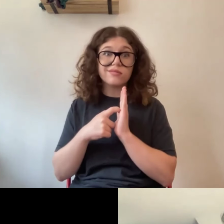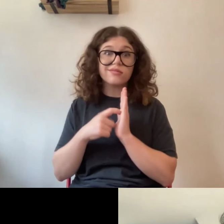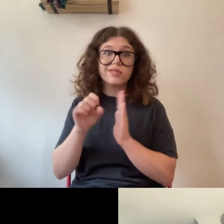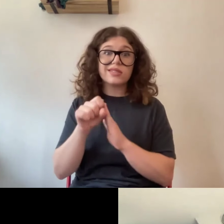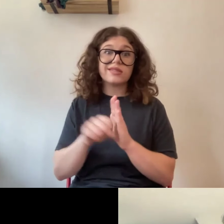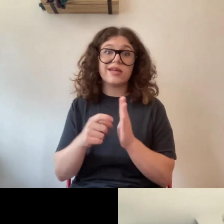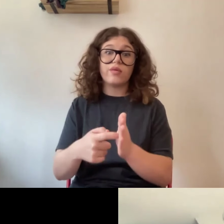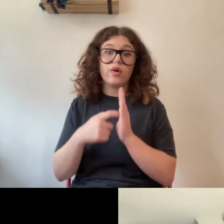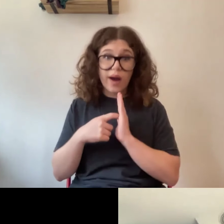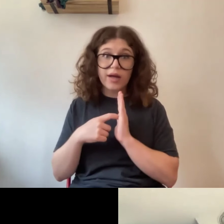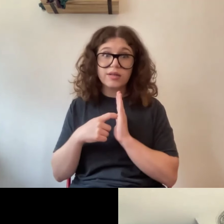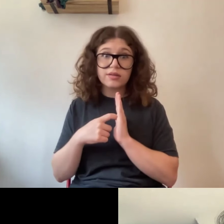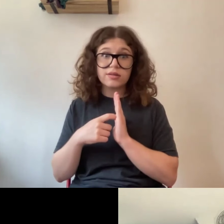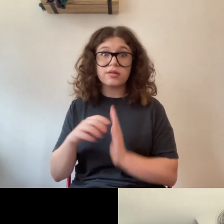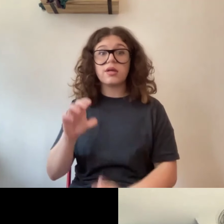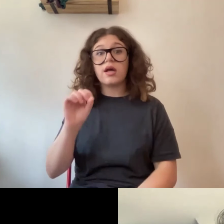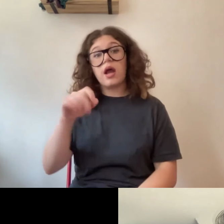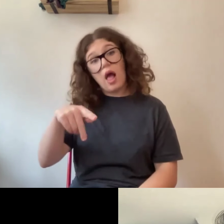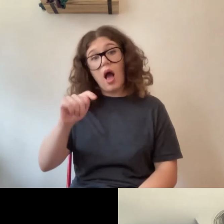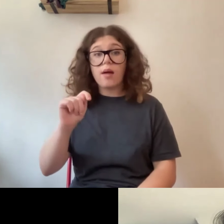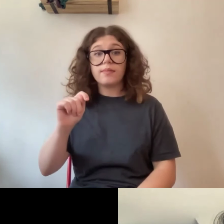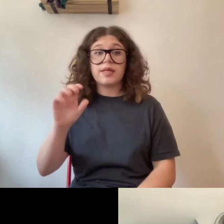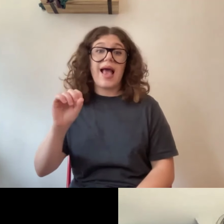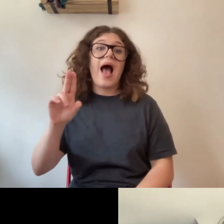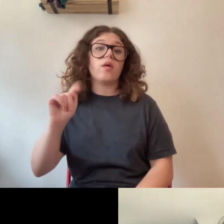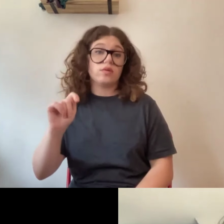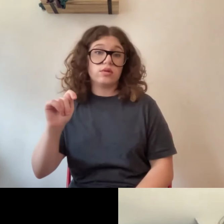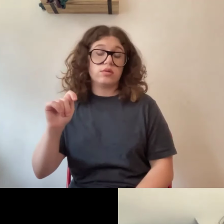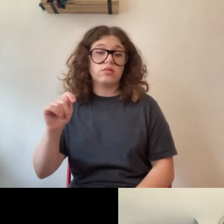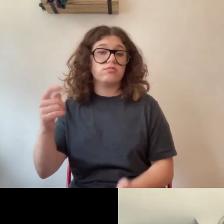an opt-out provision for parents.